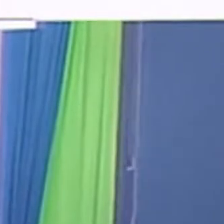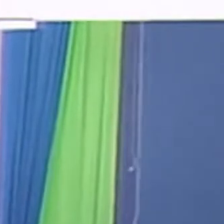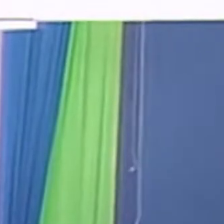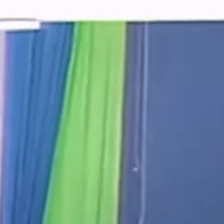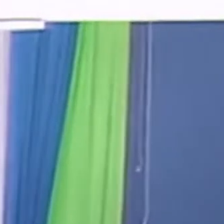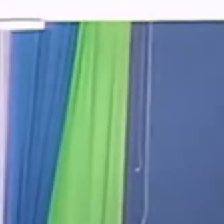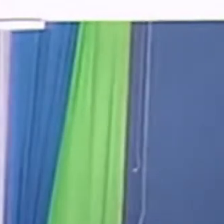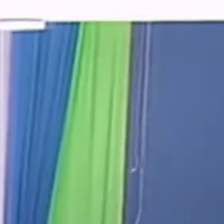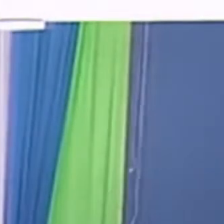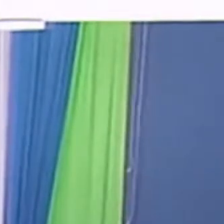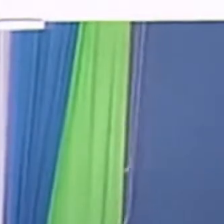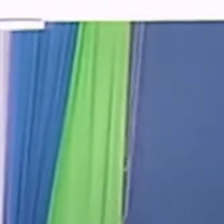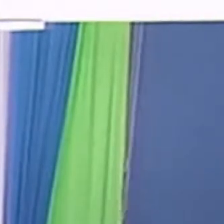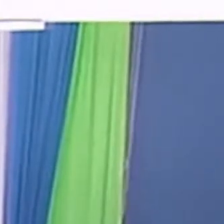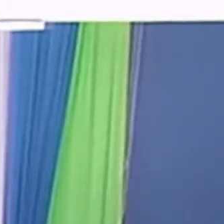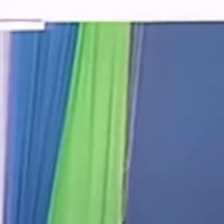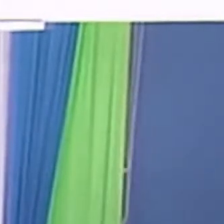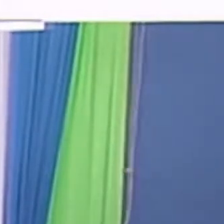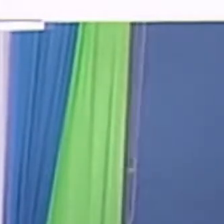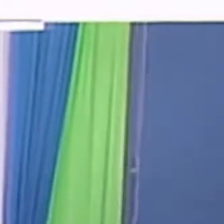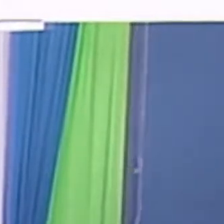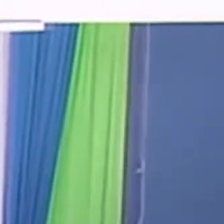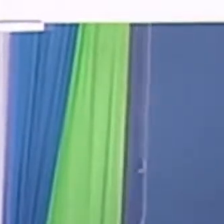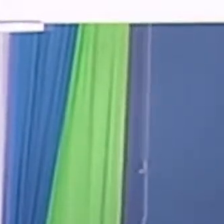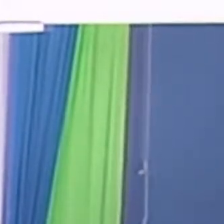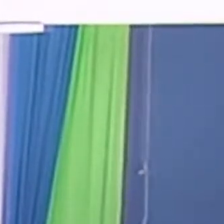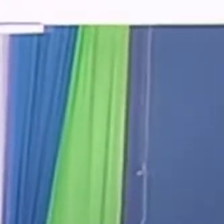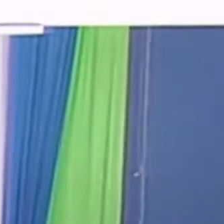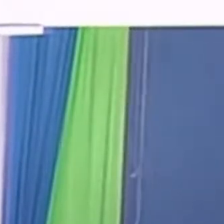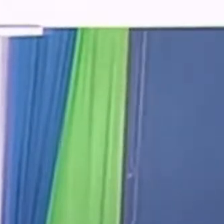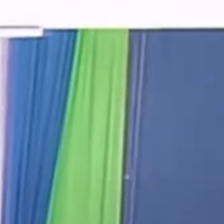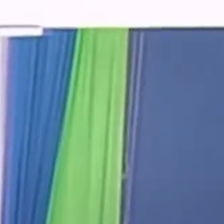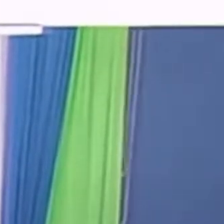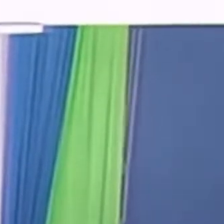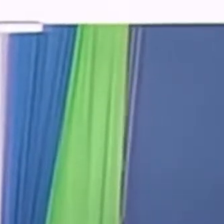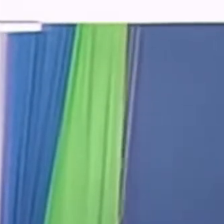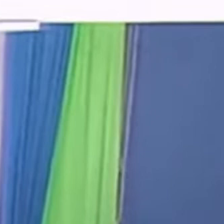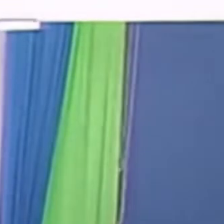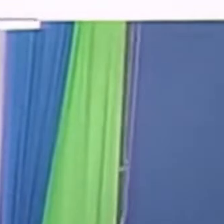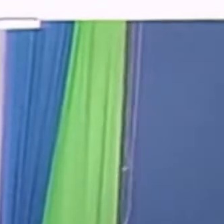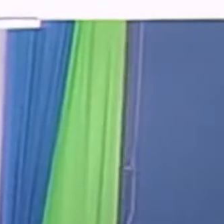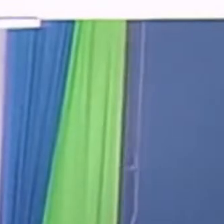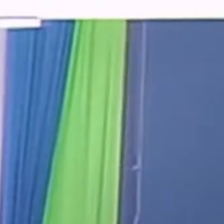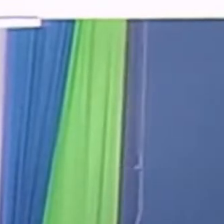soul, worship his holy